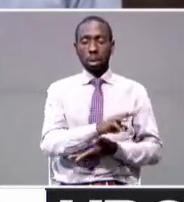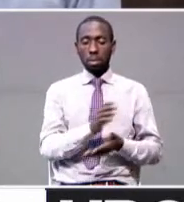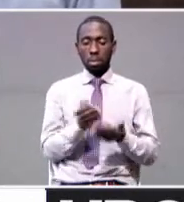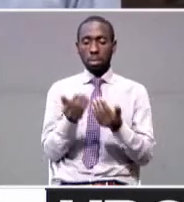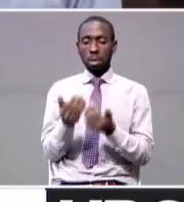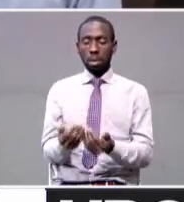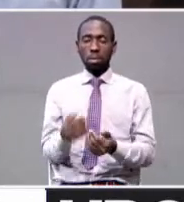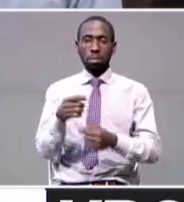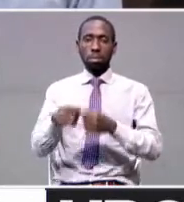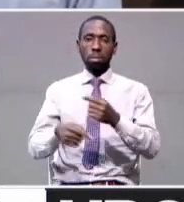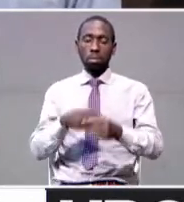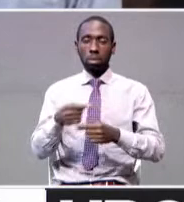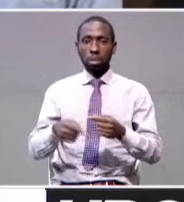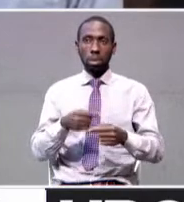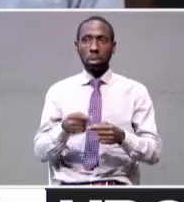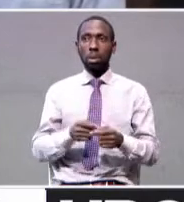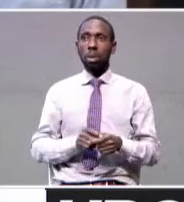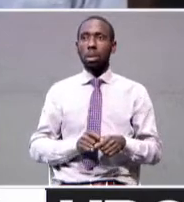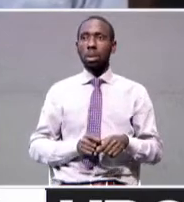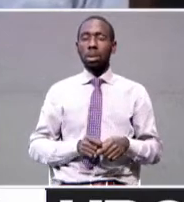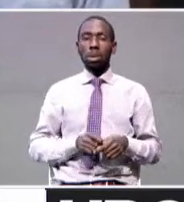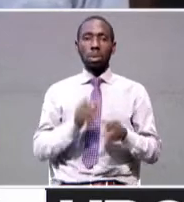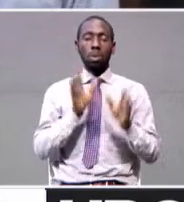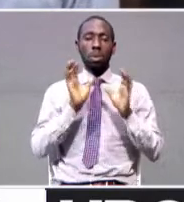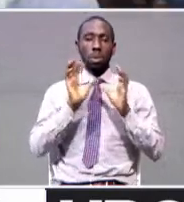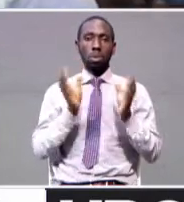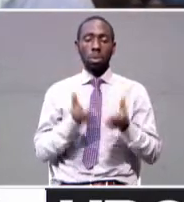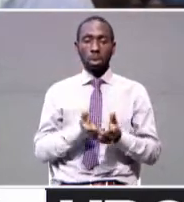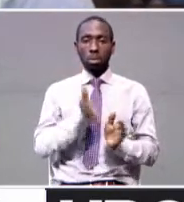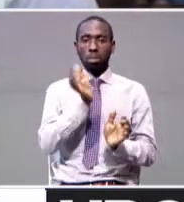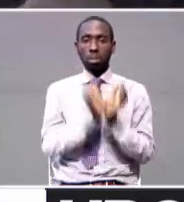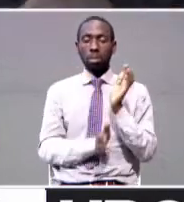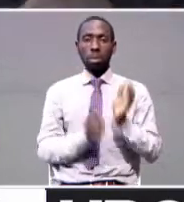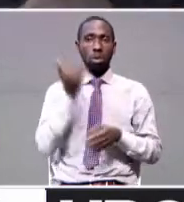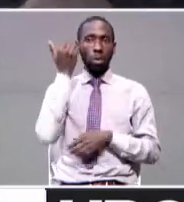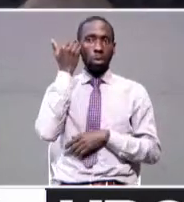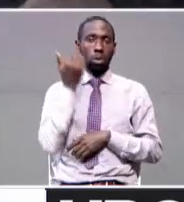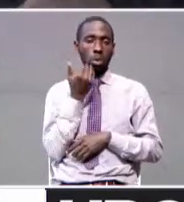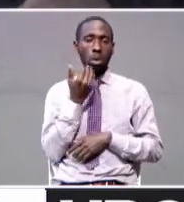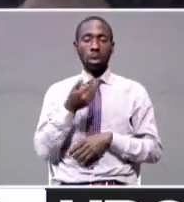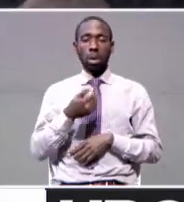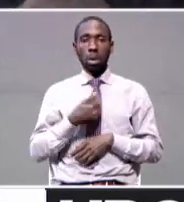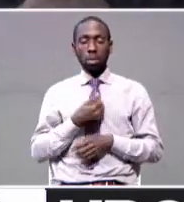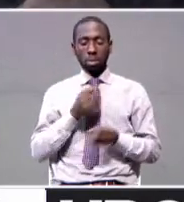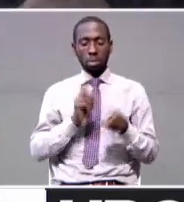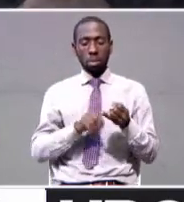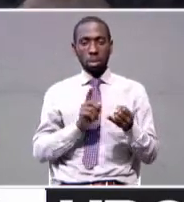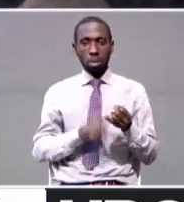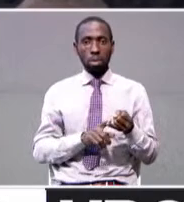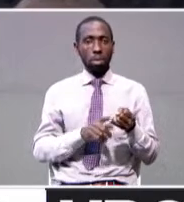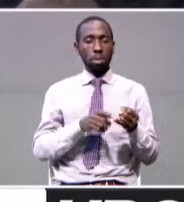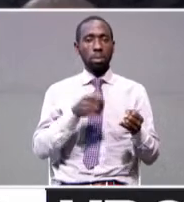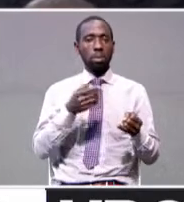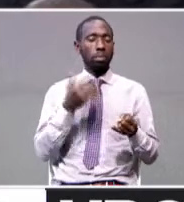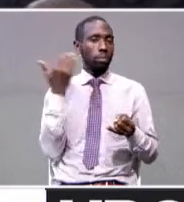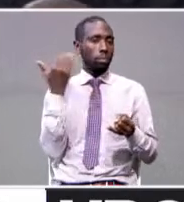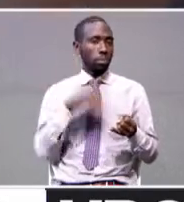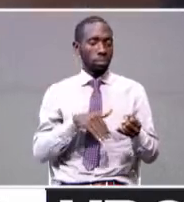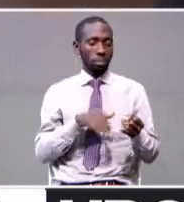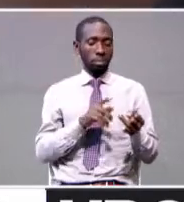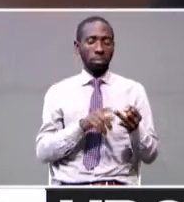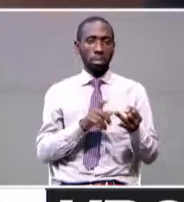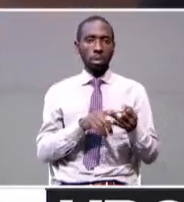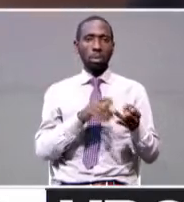bali mu kuwozesebwa mu kkooti y'ensi yonna ewozesa emisango gy'abakali ntalo bavunaanibwa emisango okuli obutemu, okwekobaana okukola